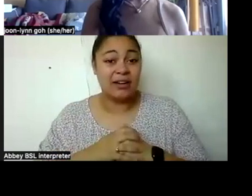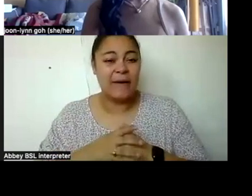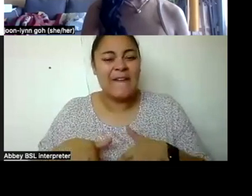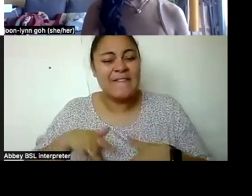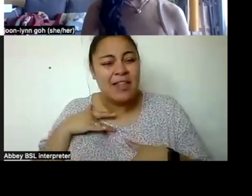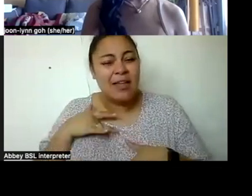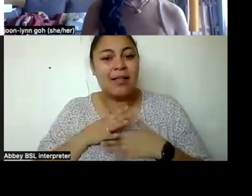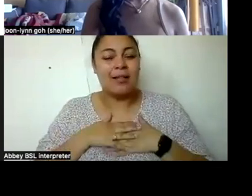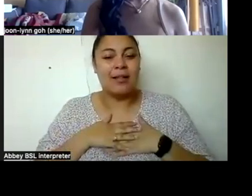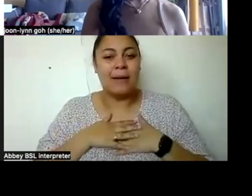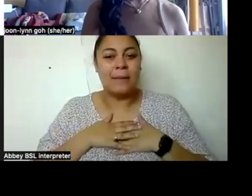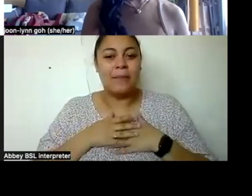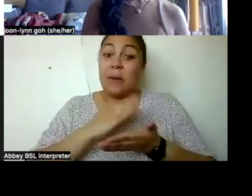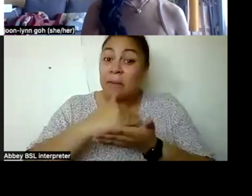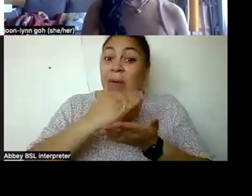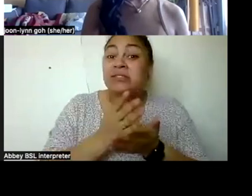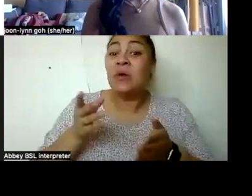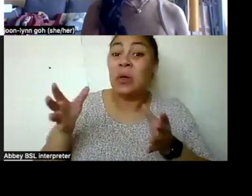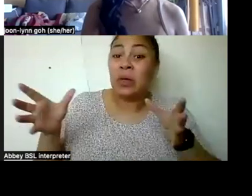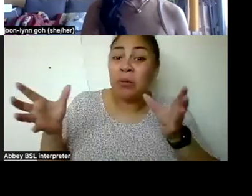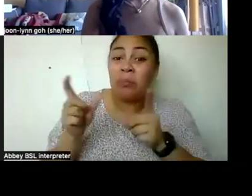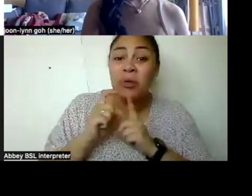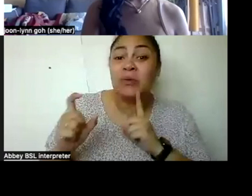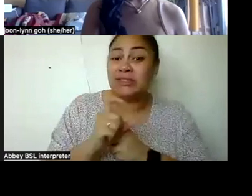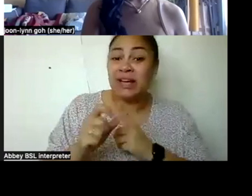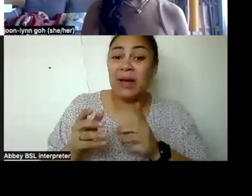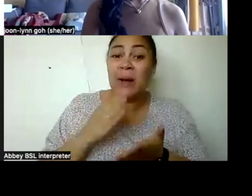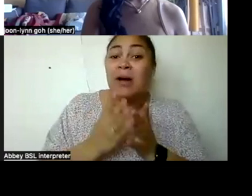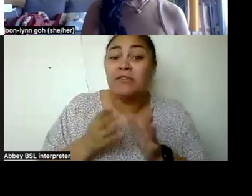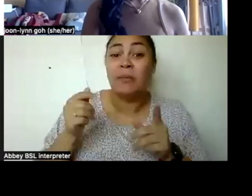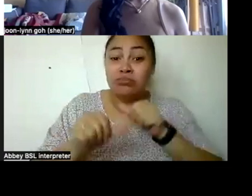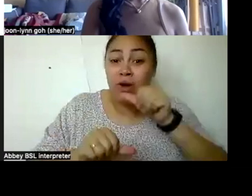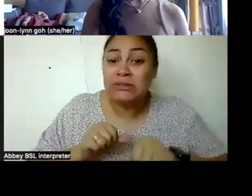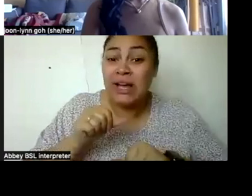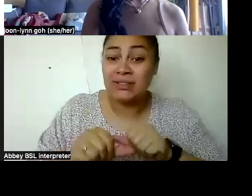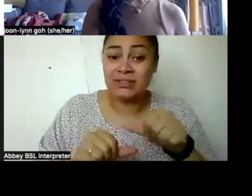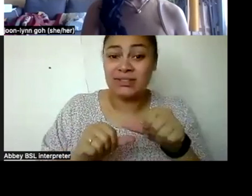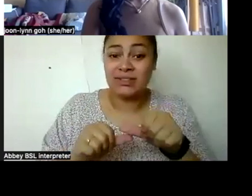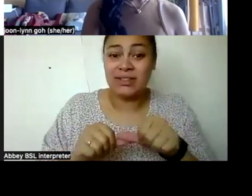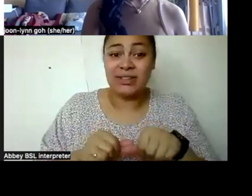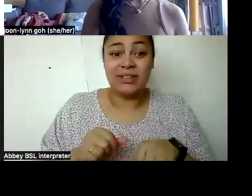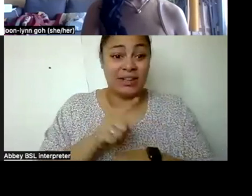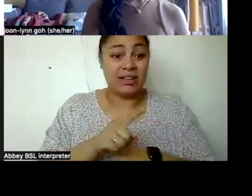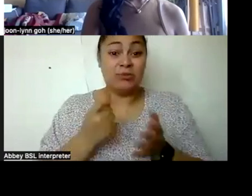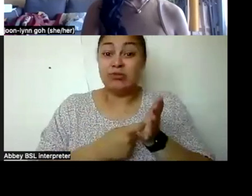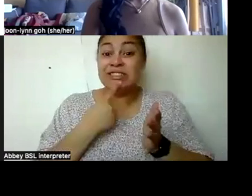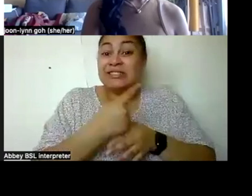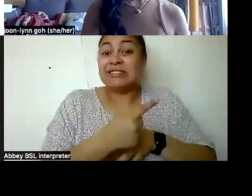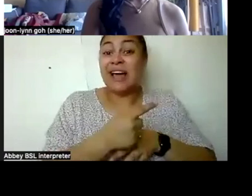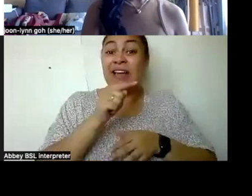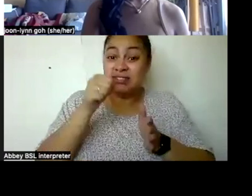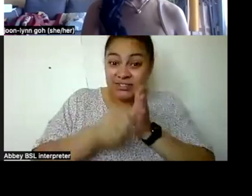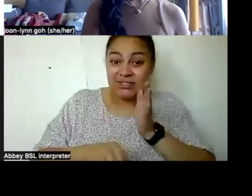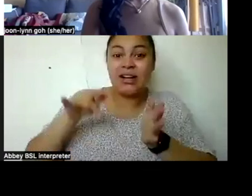feel part of a community and part of a process, which I think is, as Richard has said, is just the starting